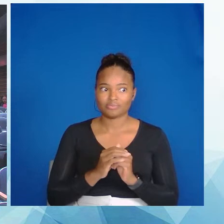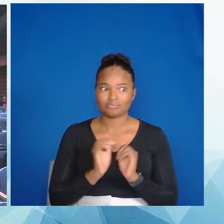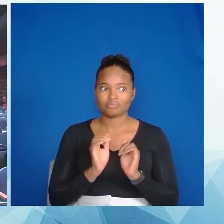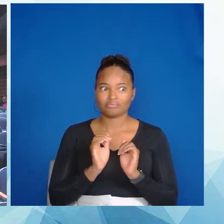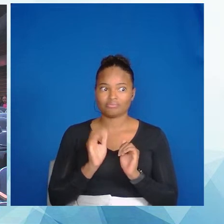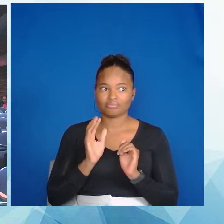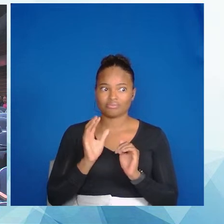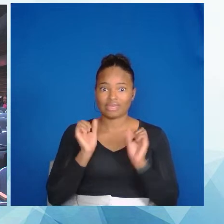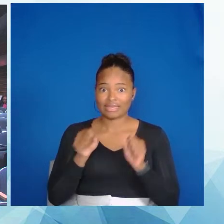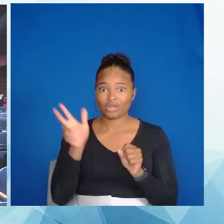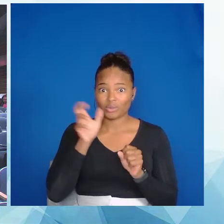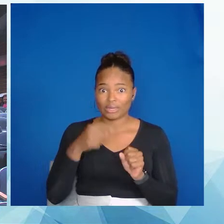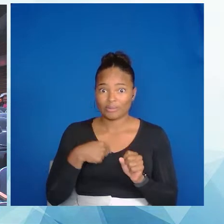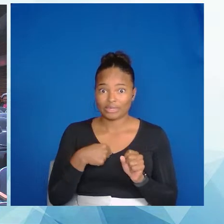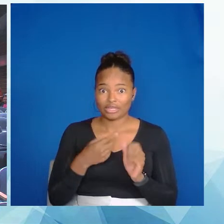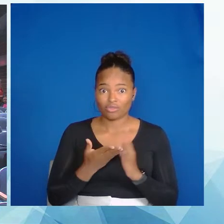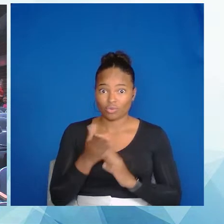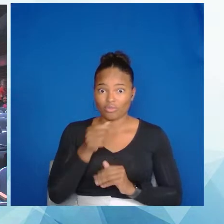Can you hear me through the mic now?